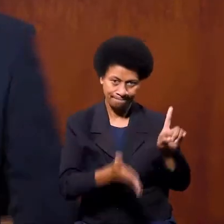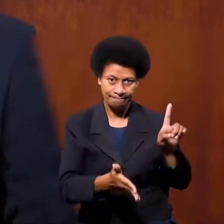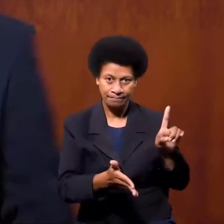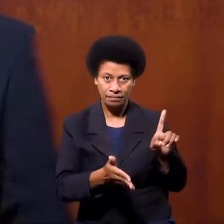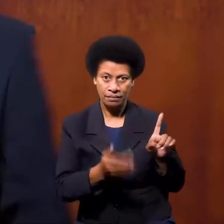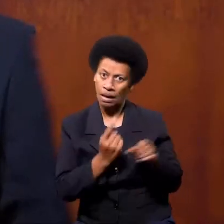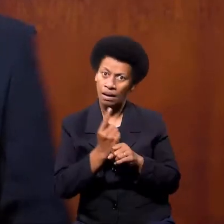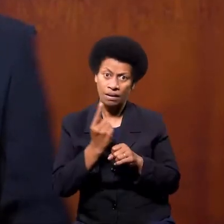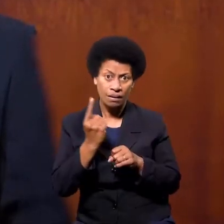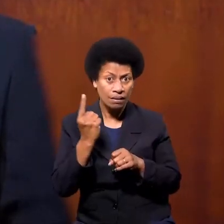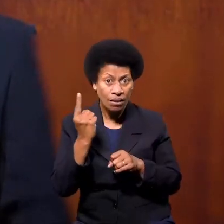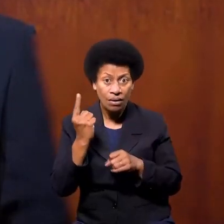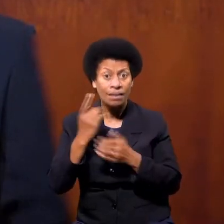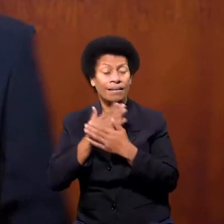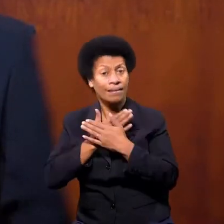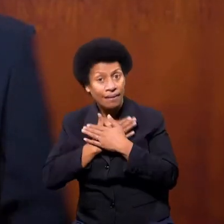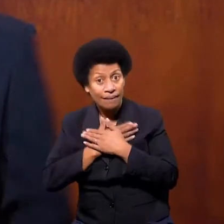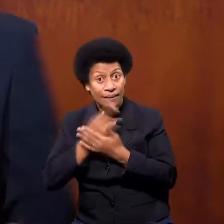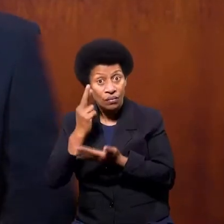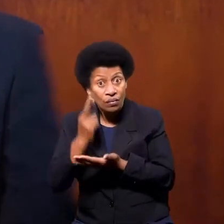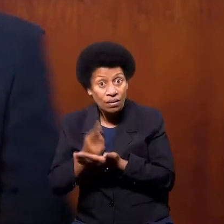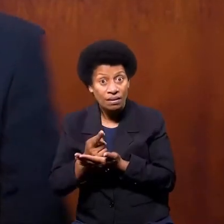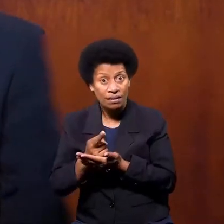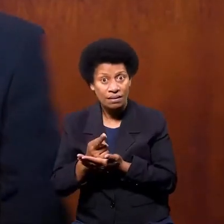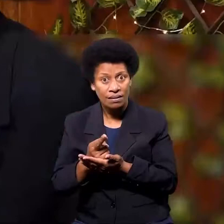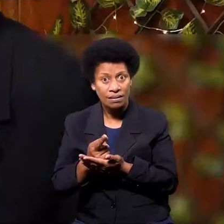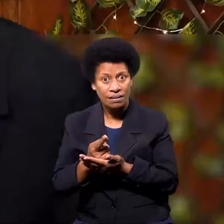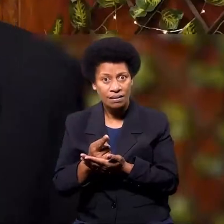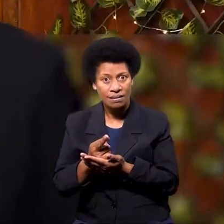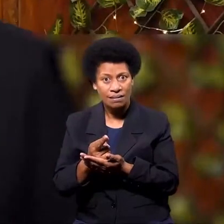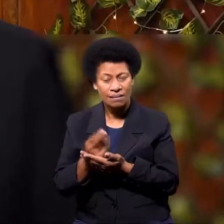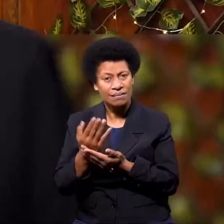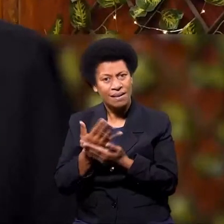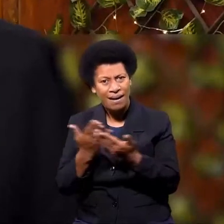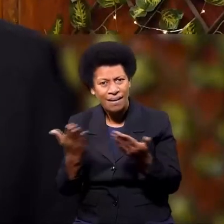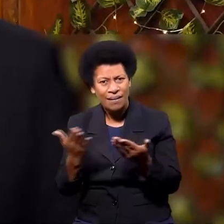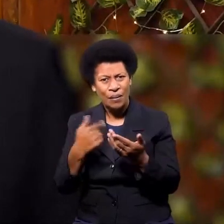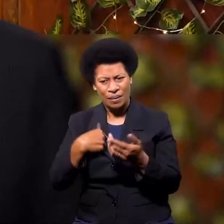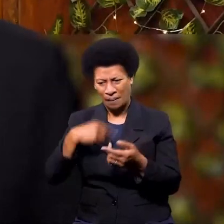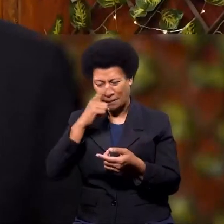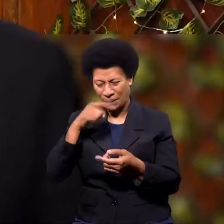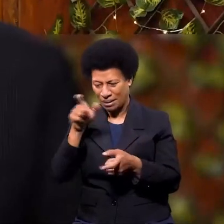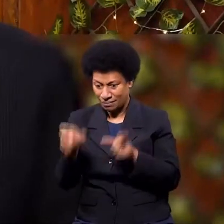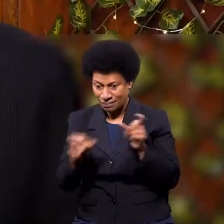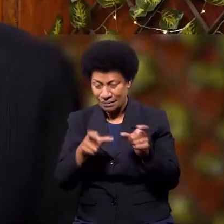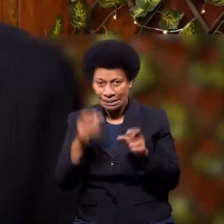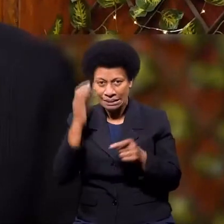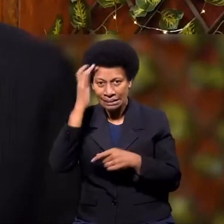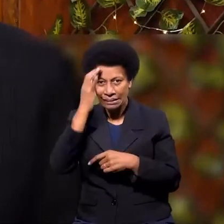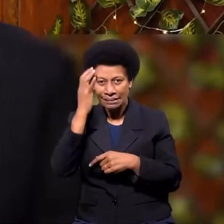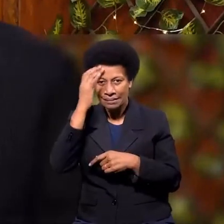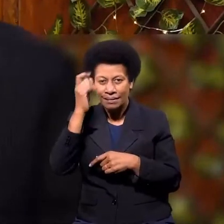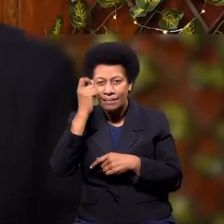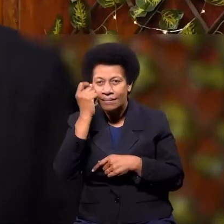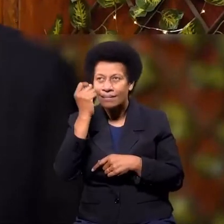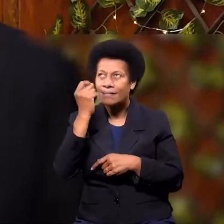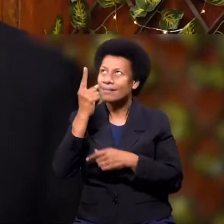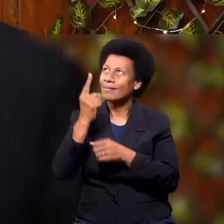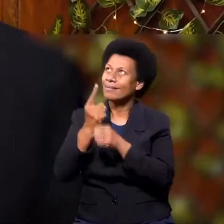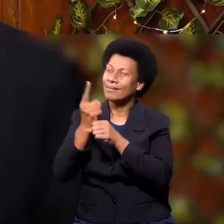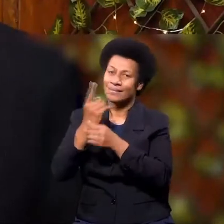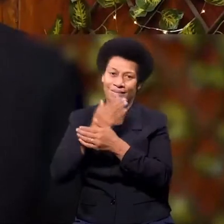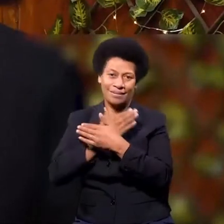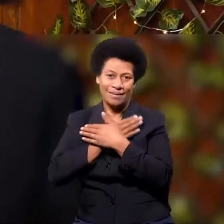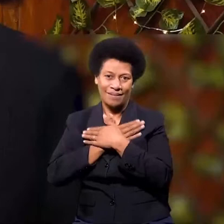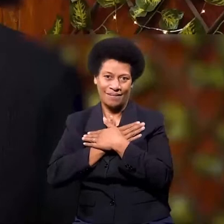is love. All depends on perception. Yes, yes. Depends on our perception of God, and our perception will depend on our understanding.